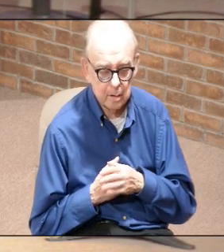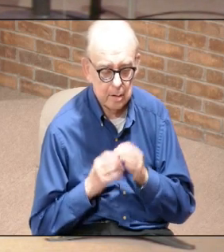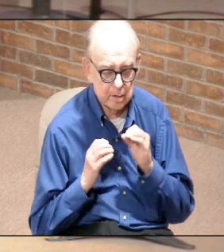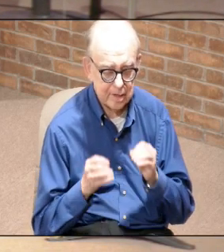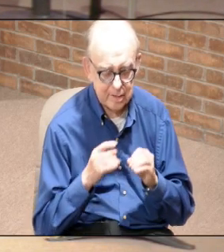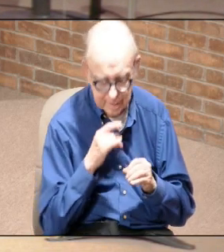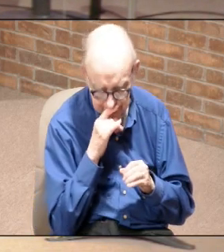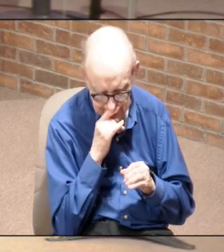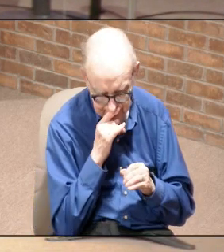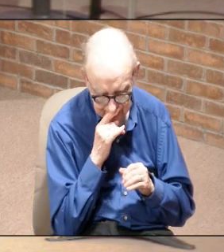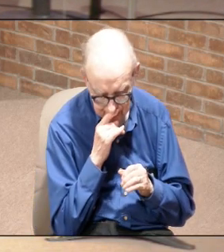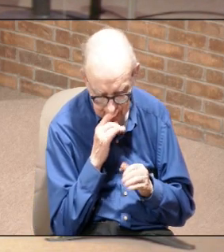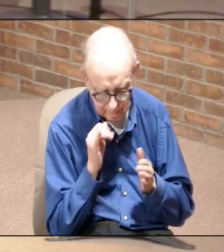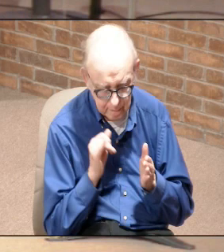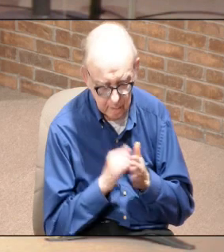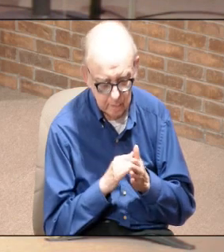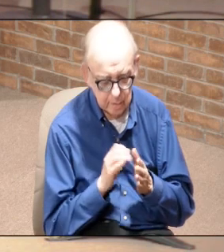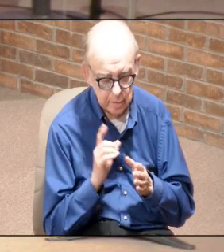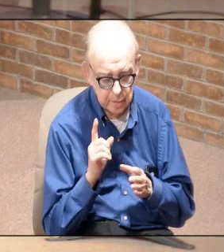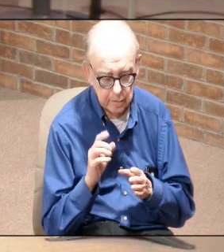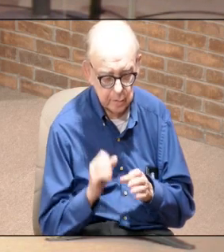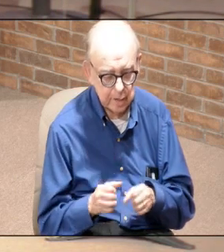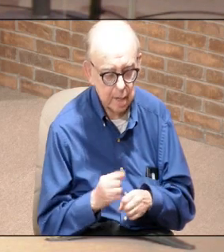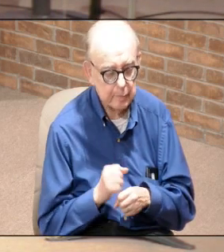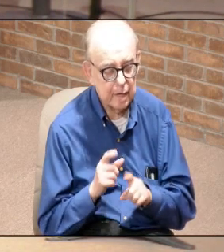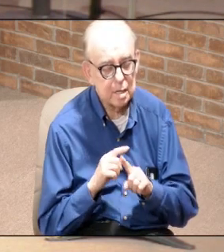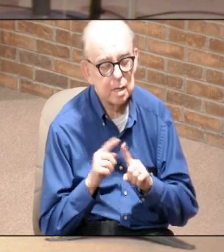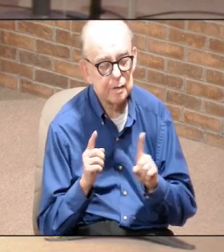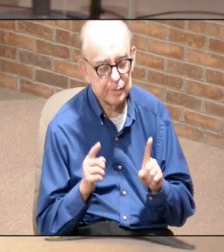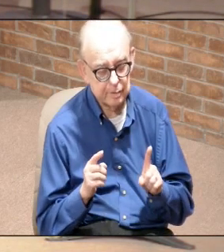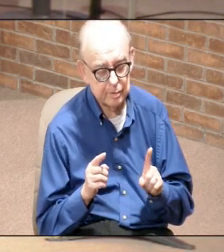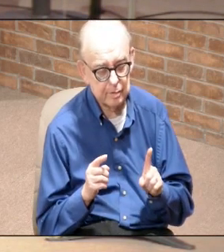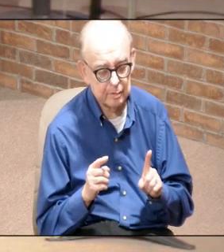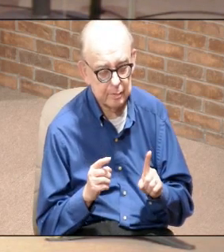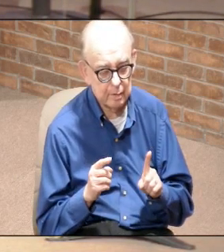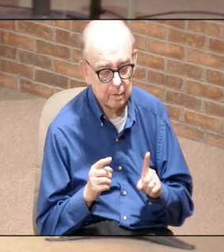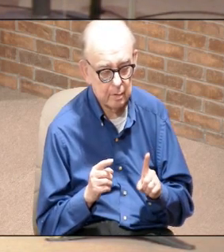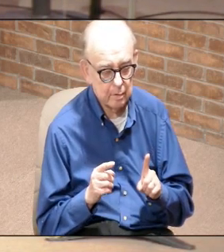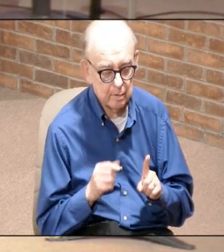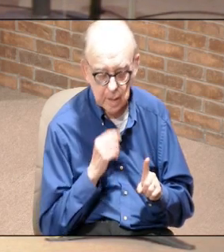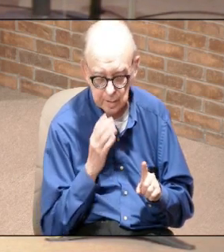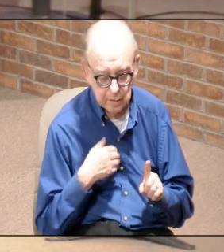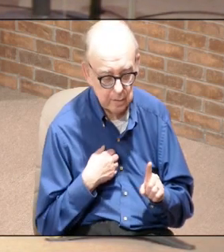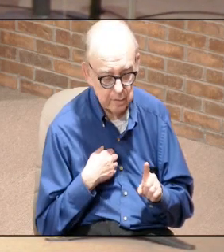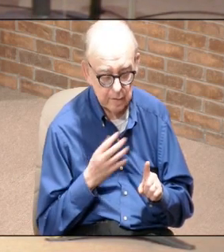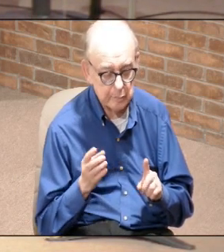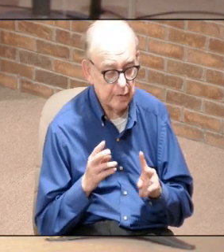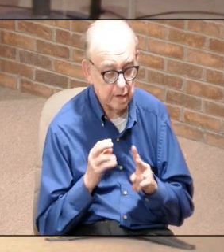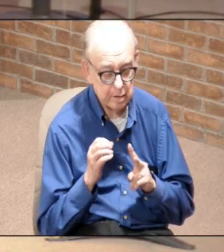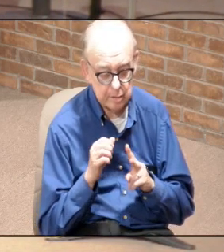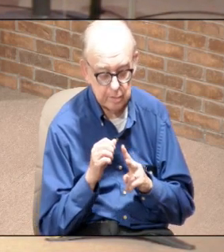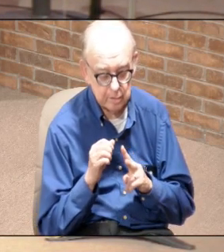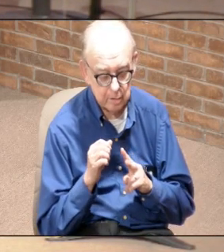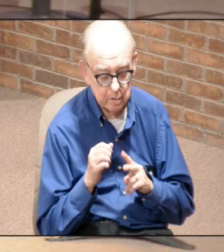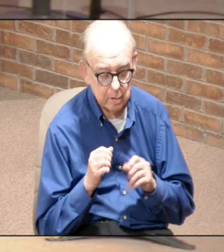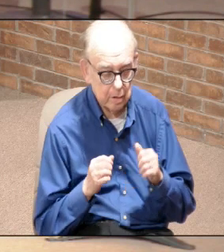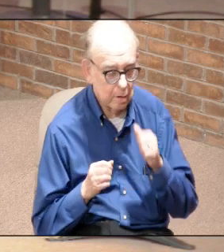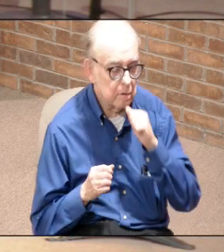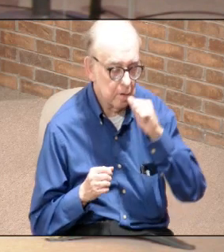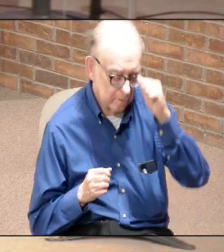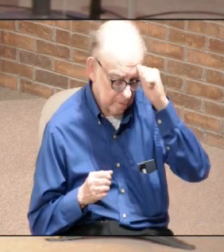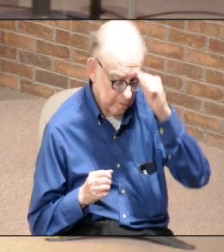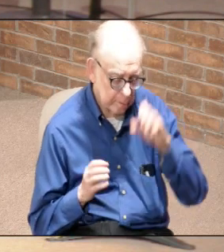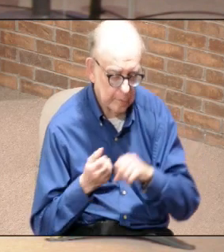Teaching kids that you can make a difference. You don't have to be an adult to make a difference